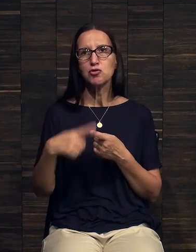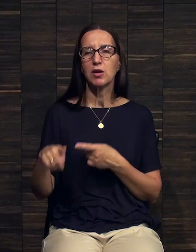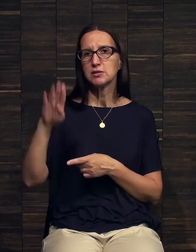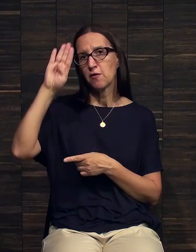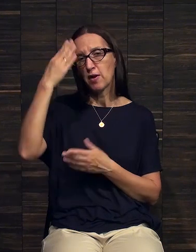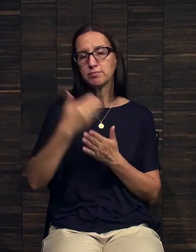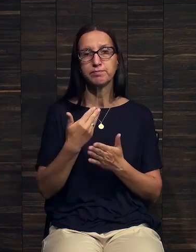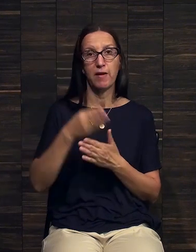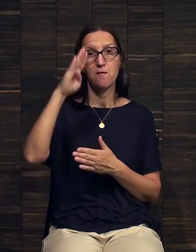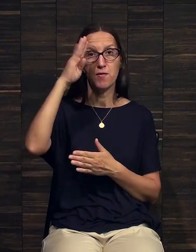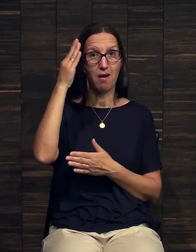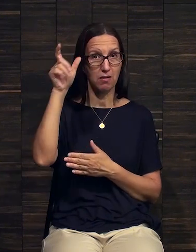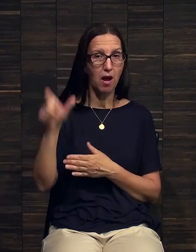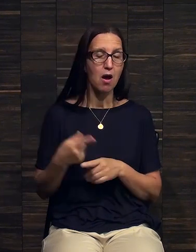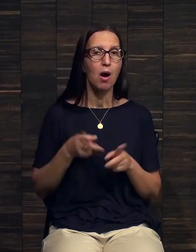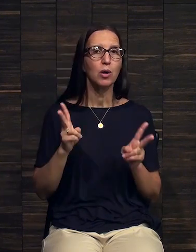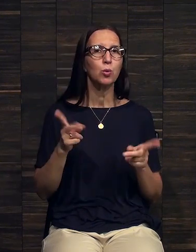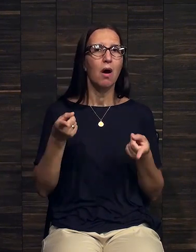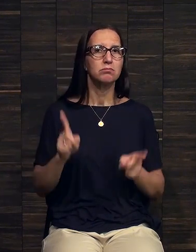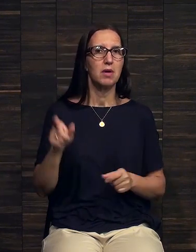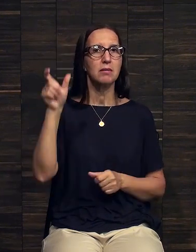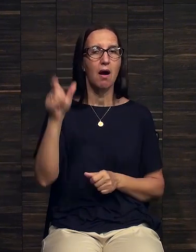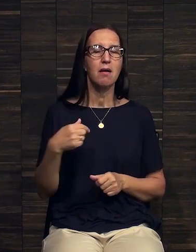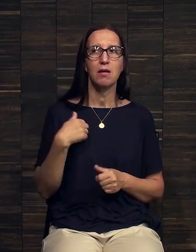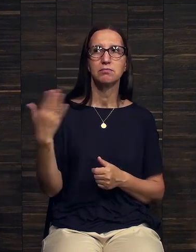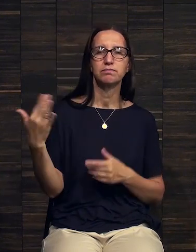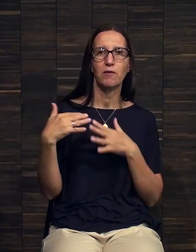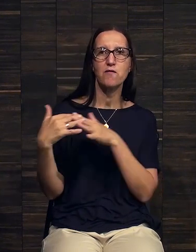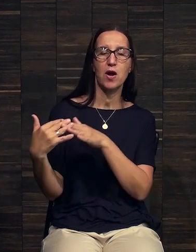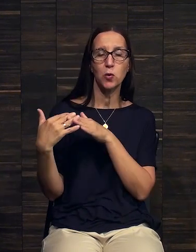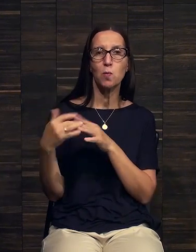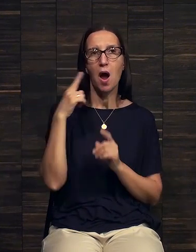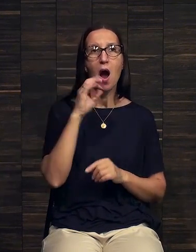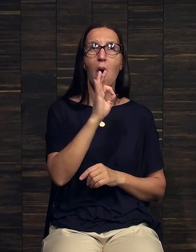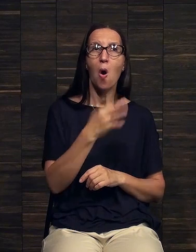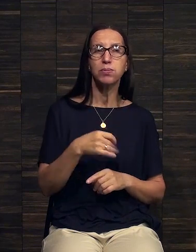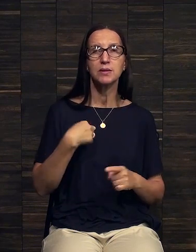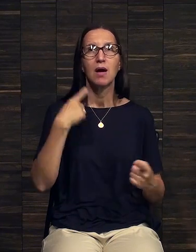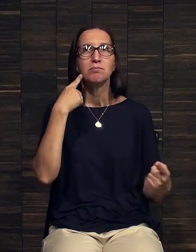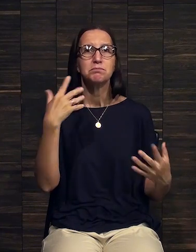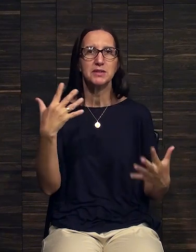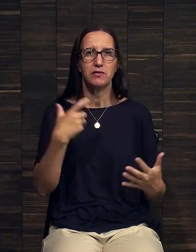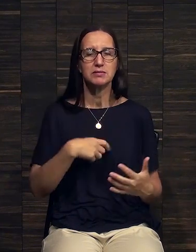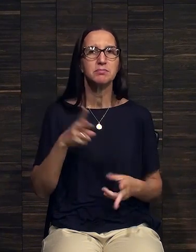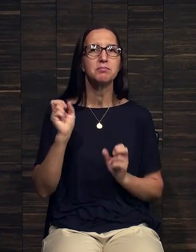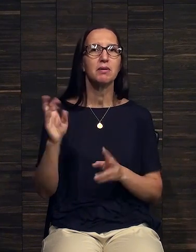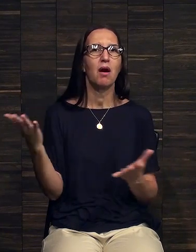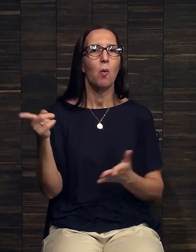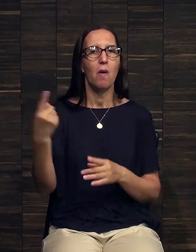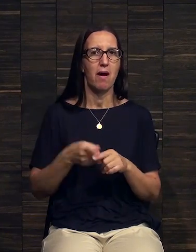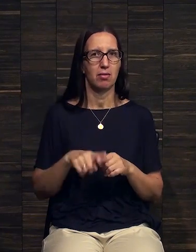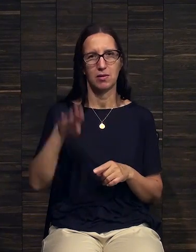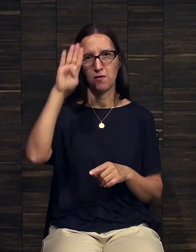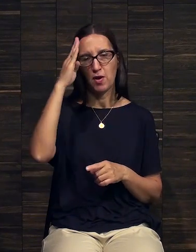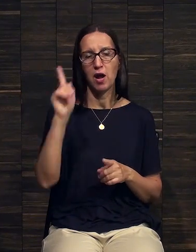image is different from the enemy. Enemy is something real we are fighting against, but the enemy image is the